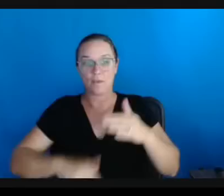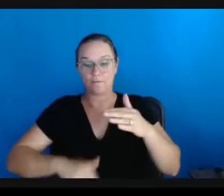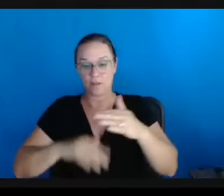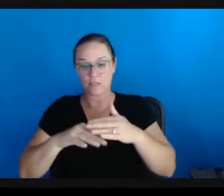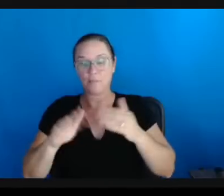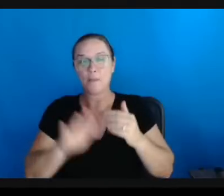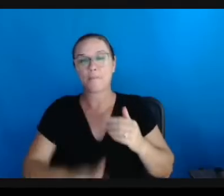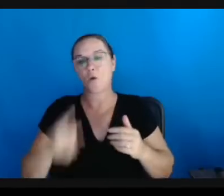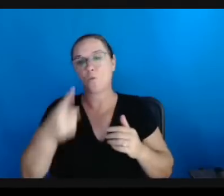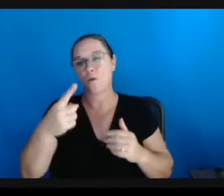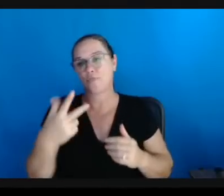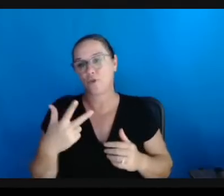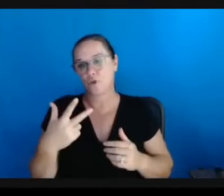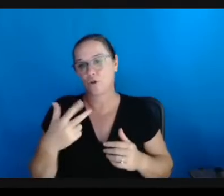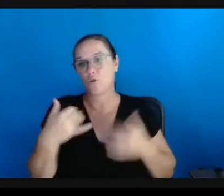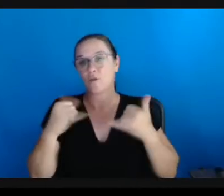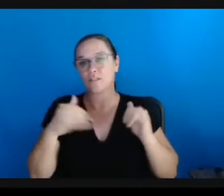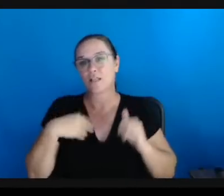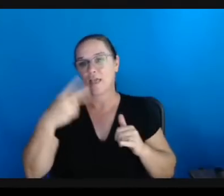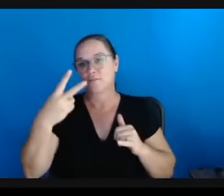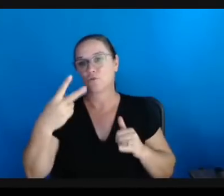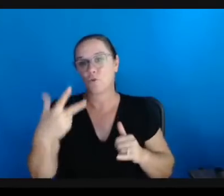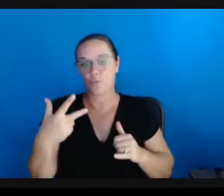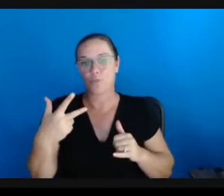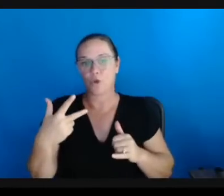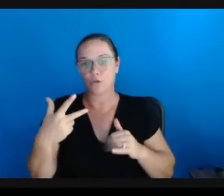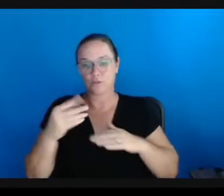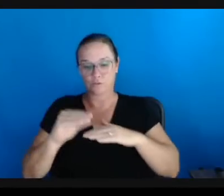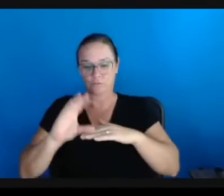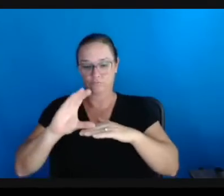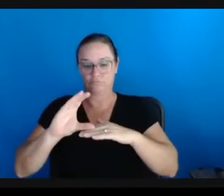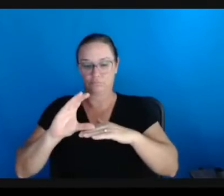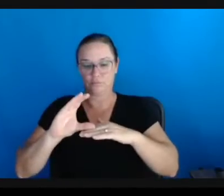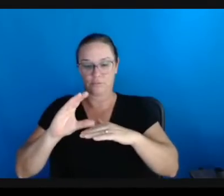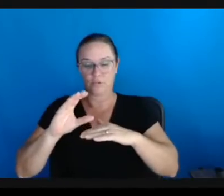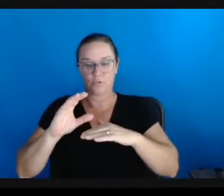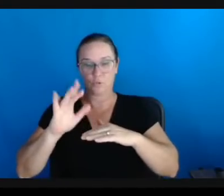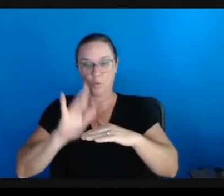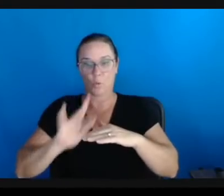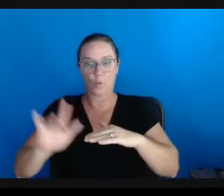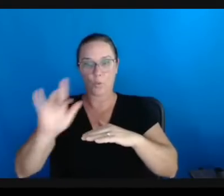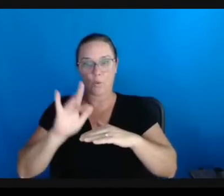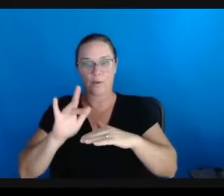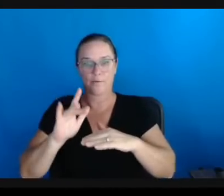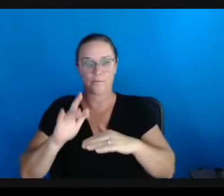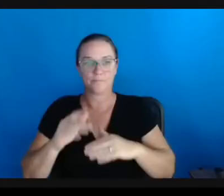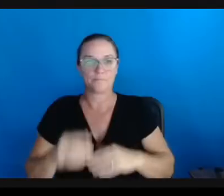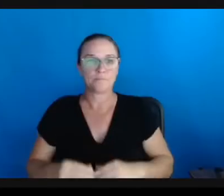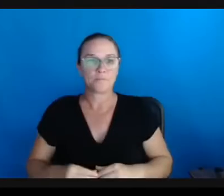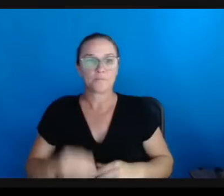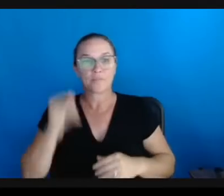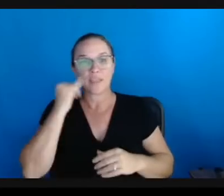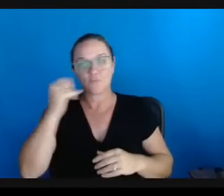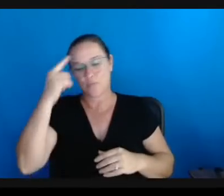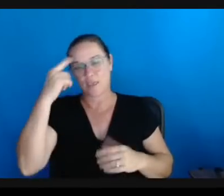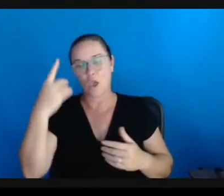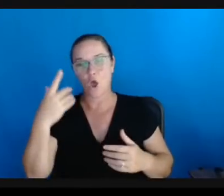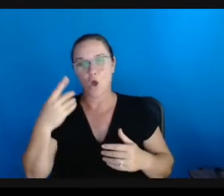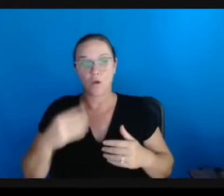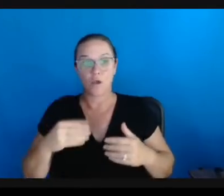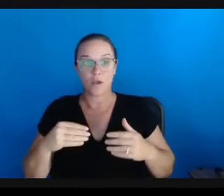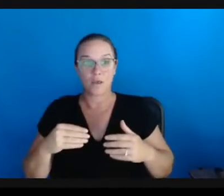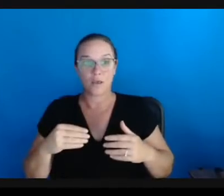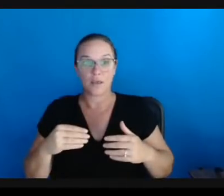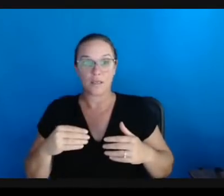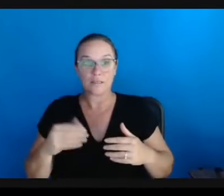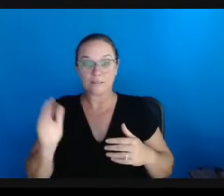volume. So we have 2/3 of the way to go still of what we lost in 2018. So if you're thinking, okay, the caldera is